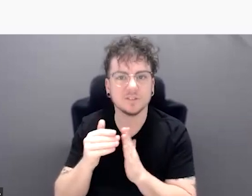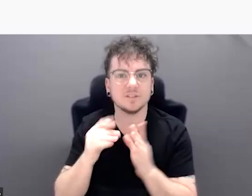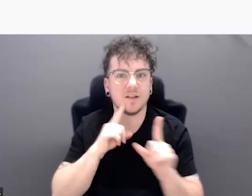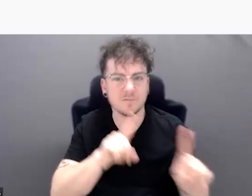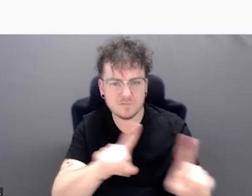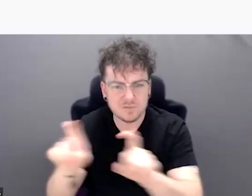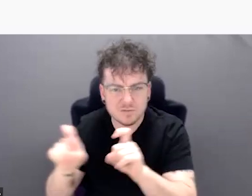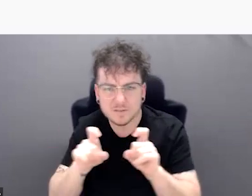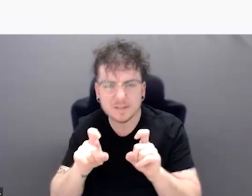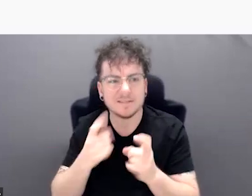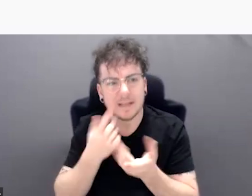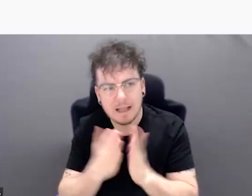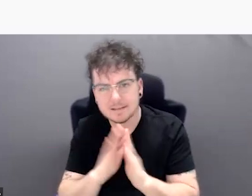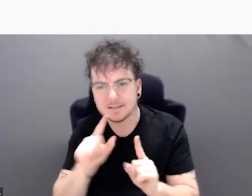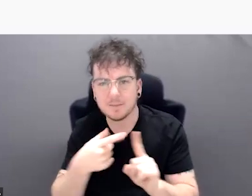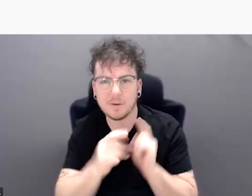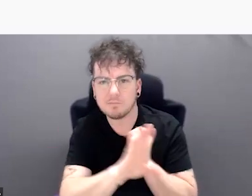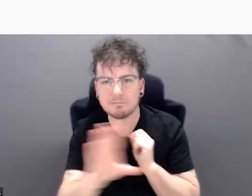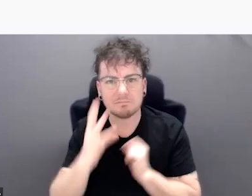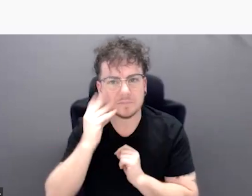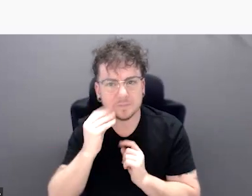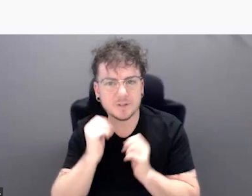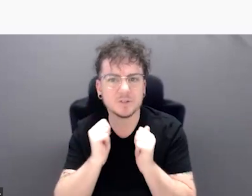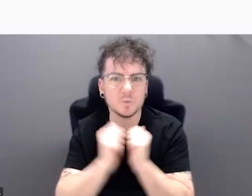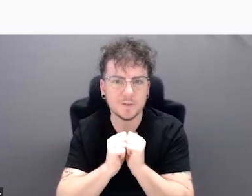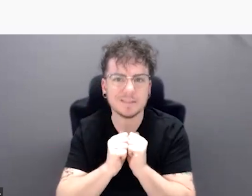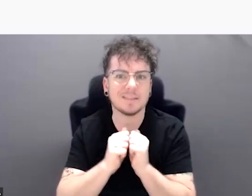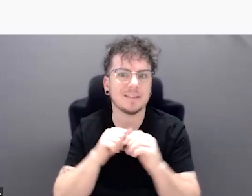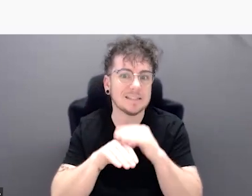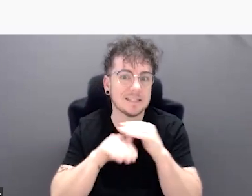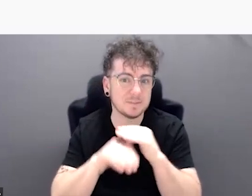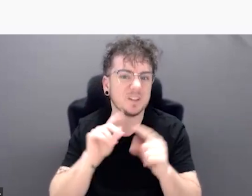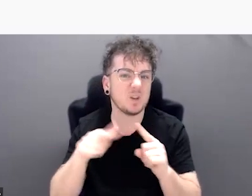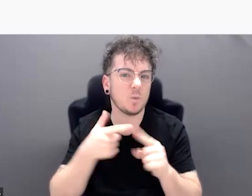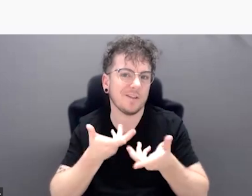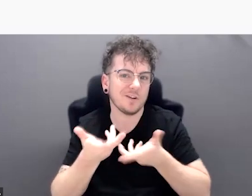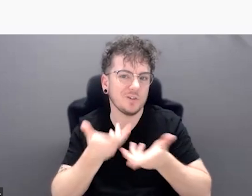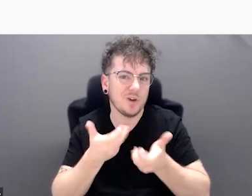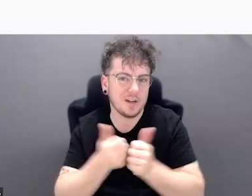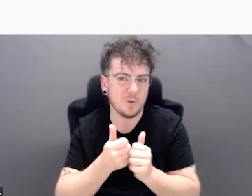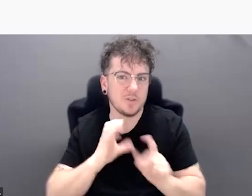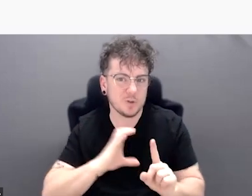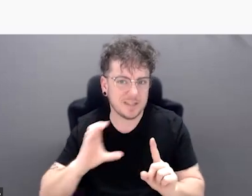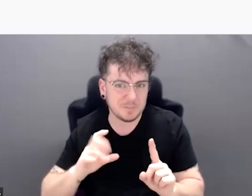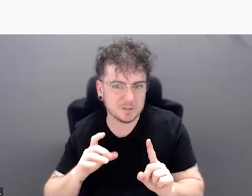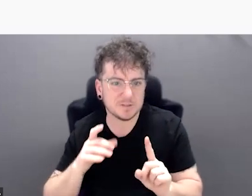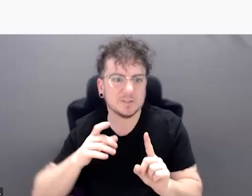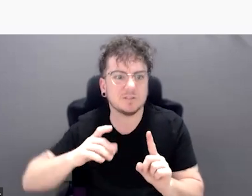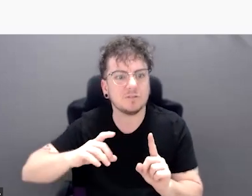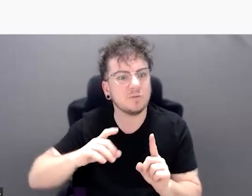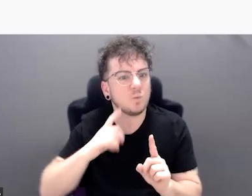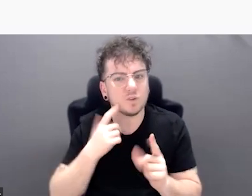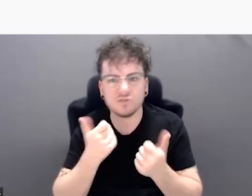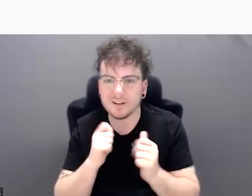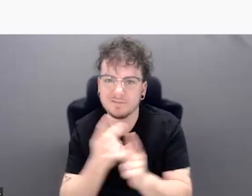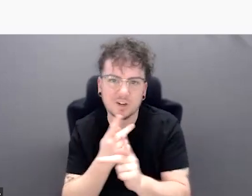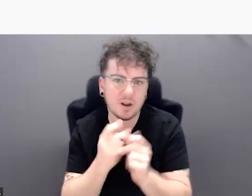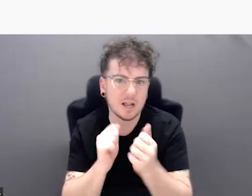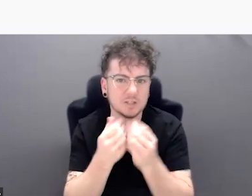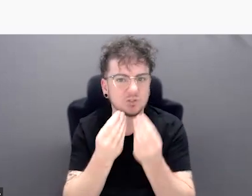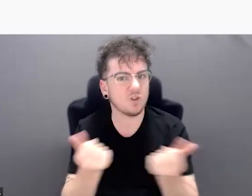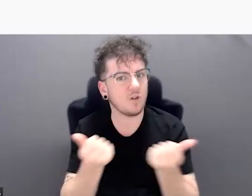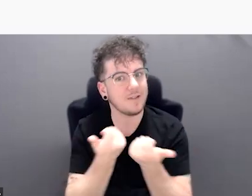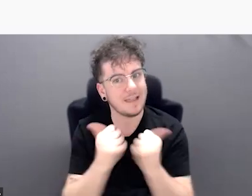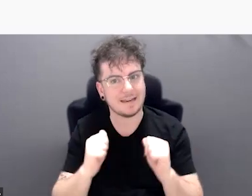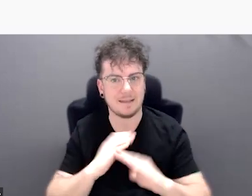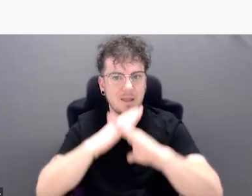experiences with accessibility as they're interacting with Coast Capital, to allow us to identify and address any barriers that they encounter. So